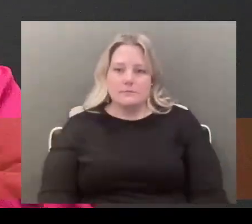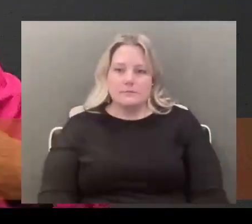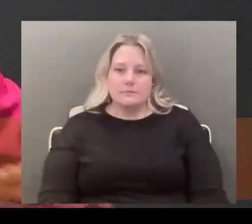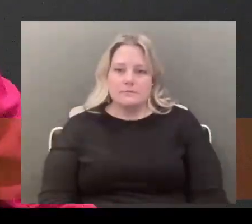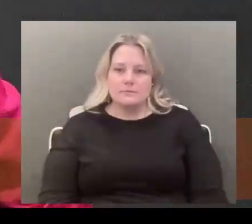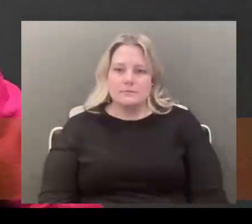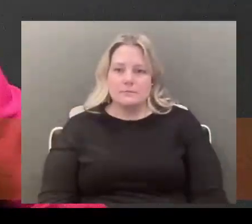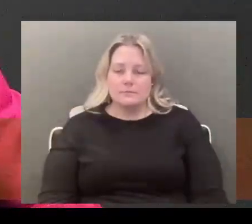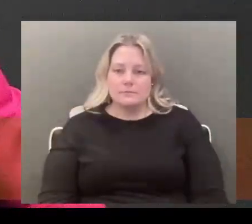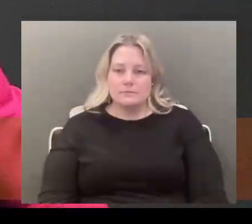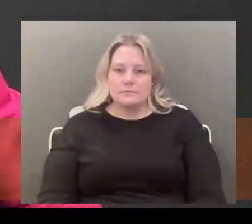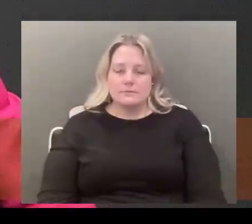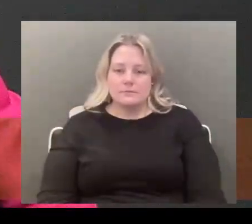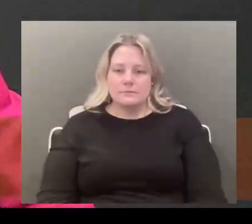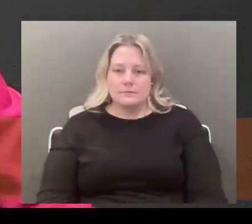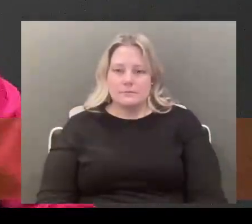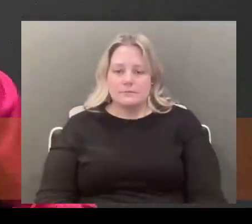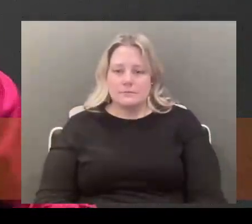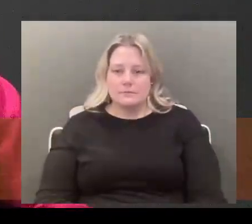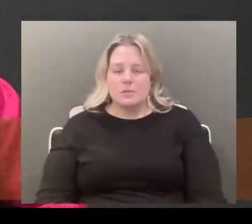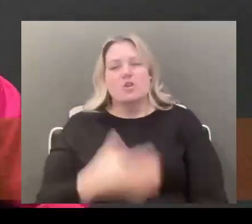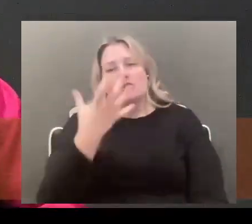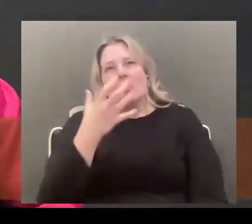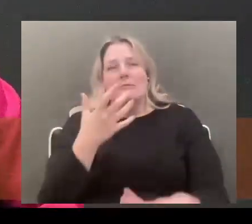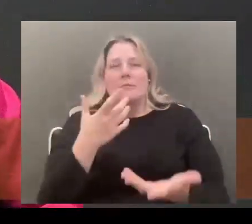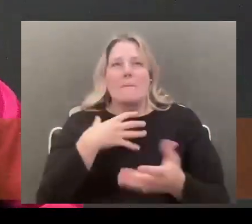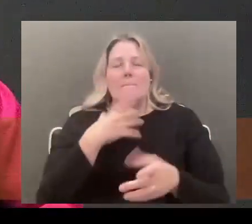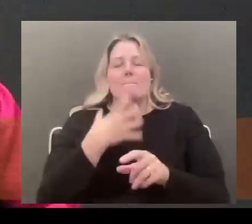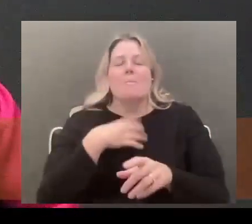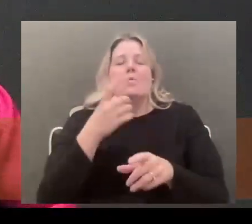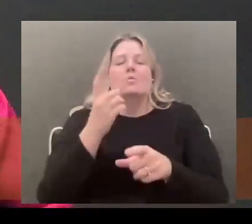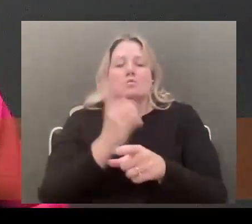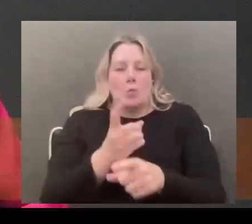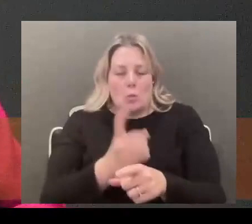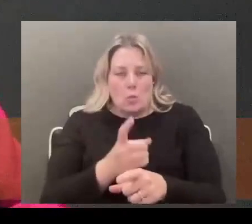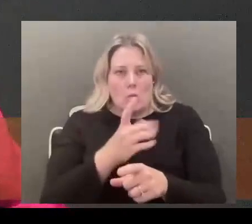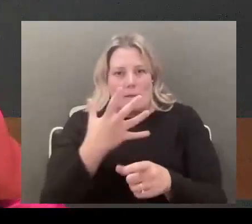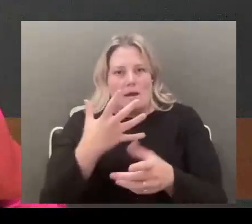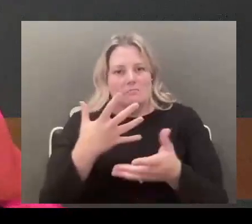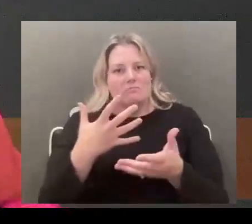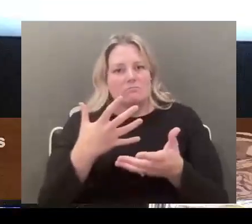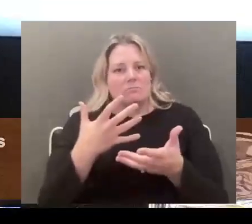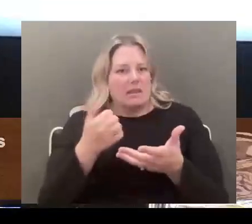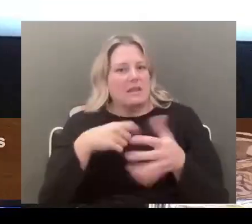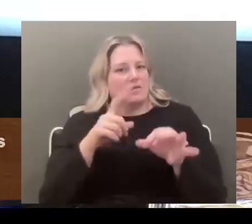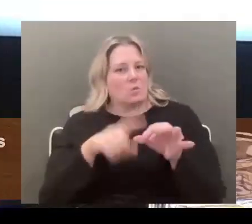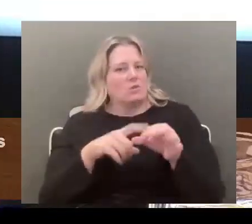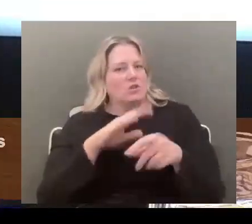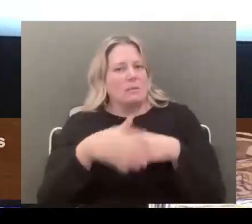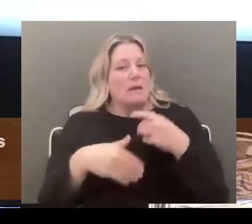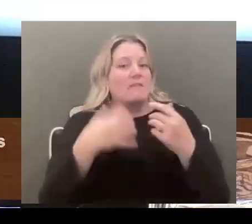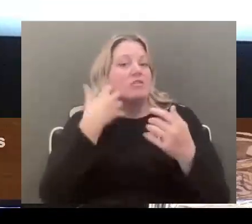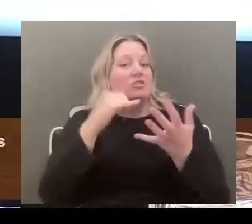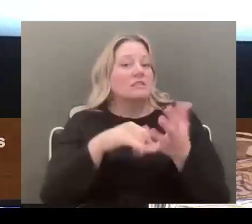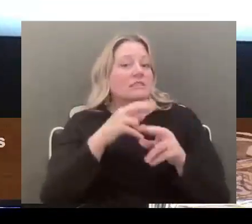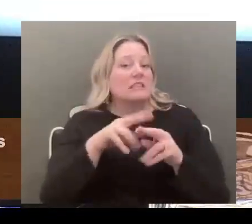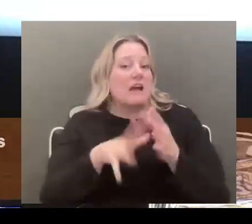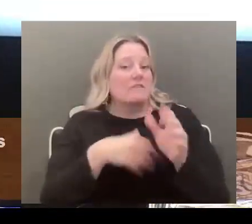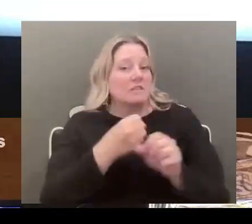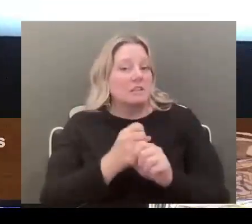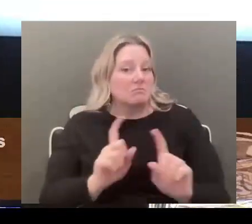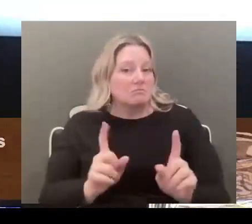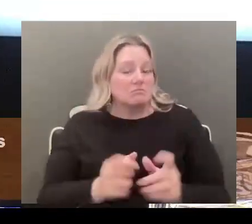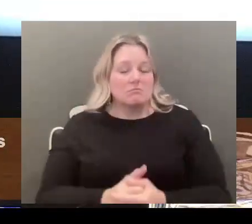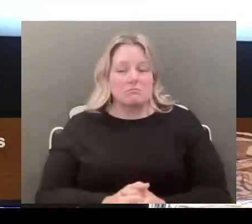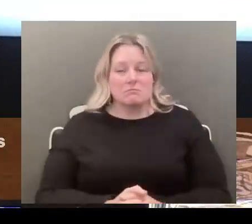Which is a statement more than a, but I do make that a question about staffing in the future. Yeah, truly. Thank you.